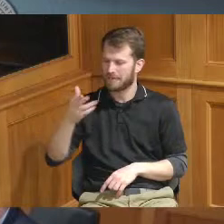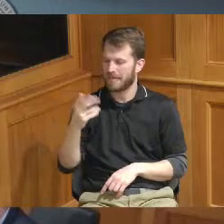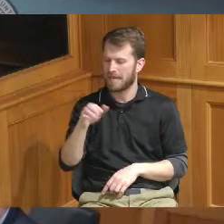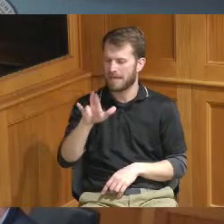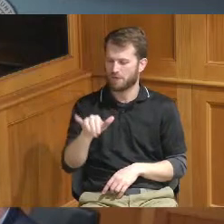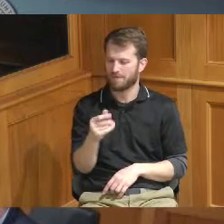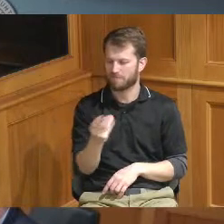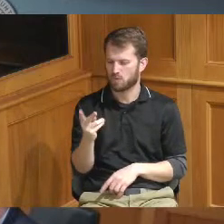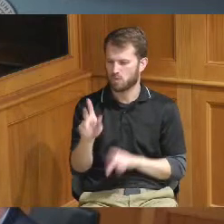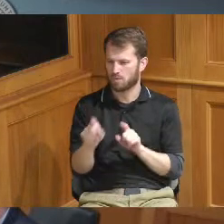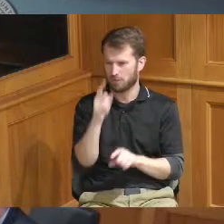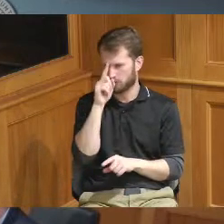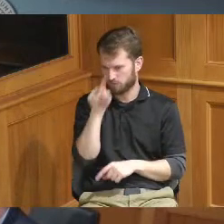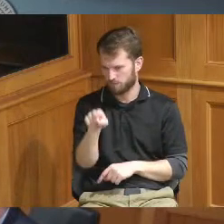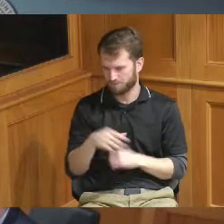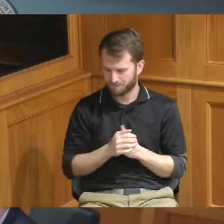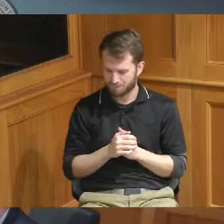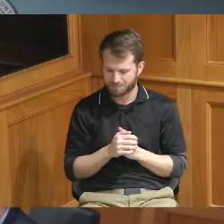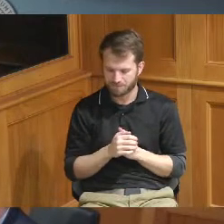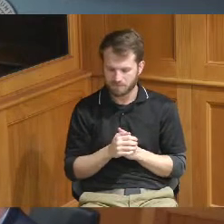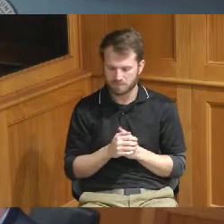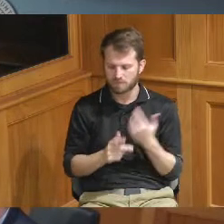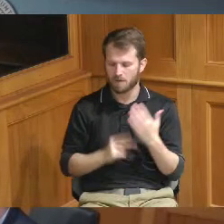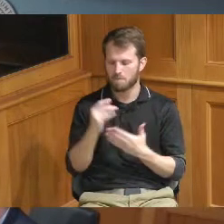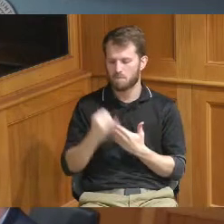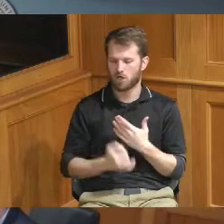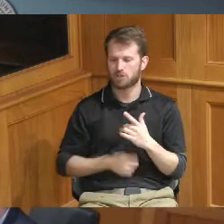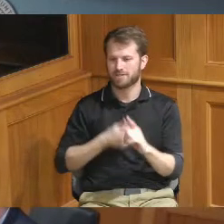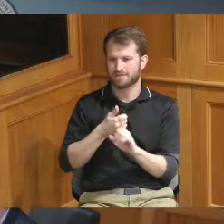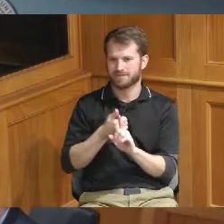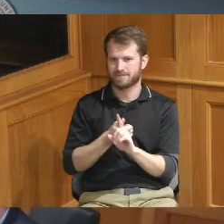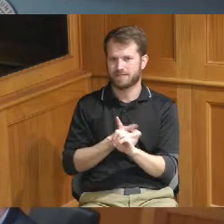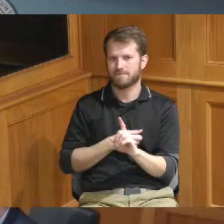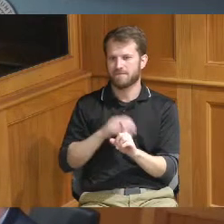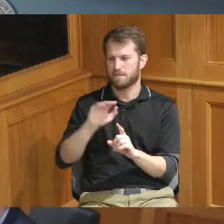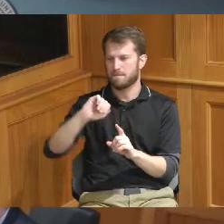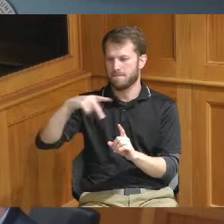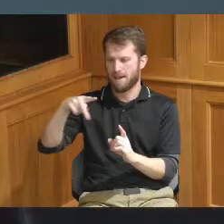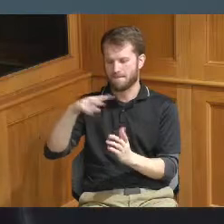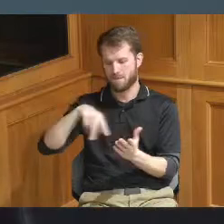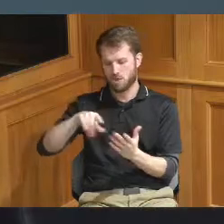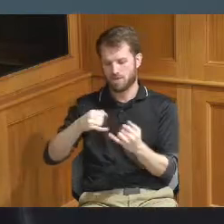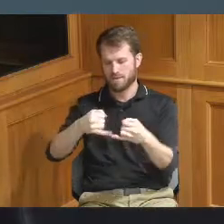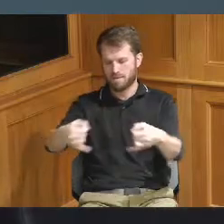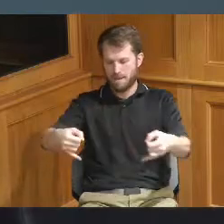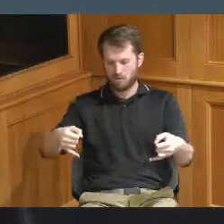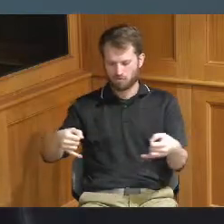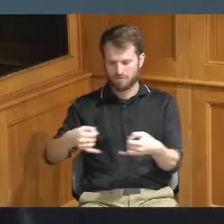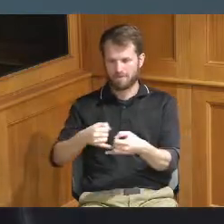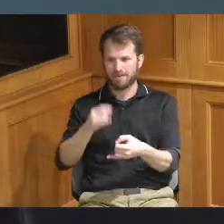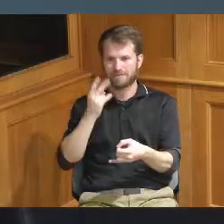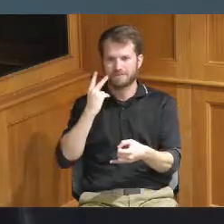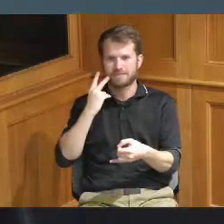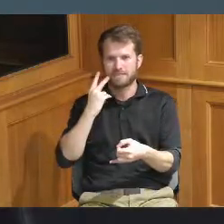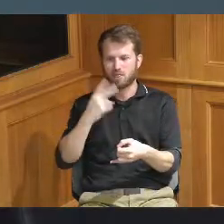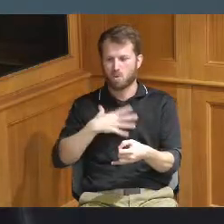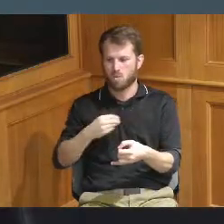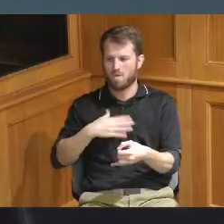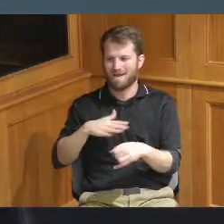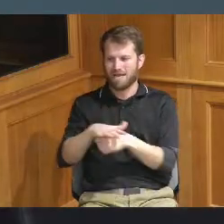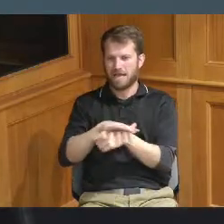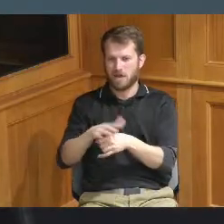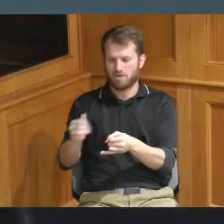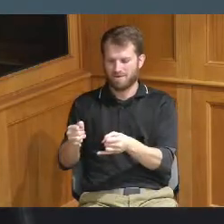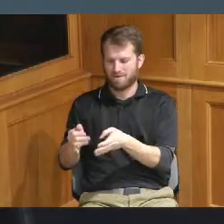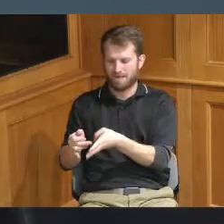couple questions for you. The project overview, the map, I noticed that the boundary lines extend into this white area.